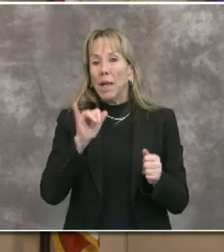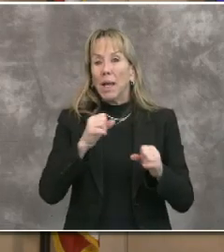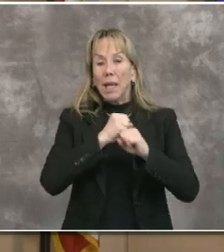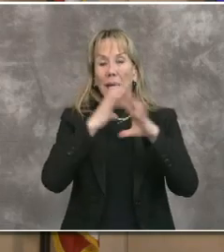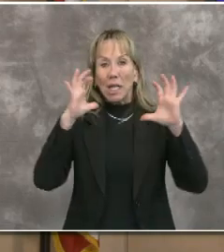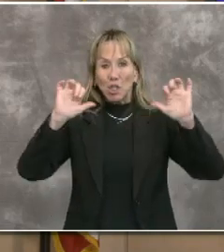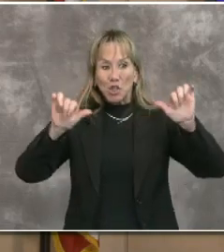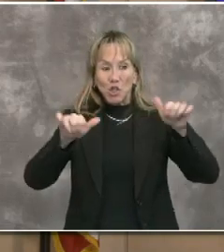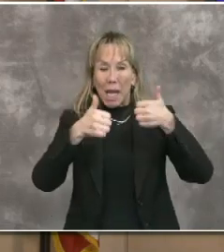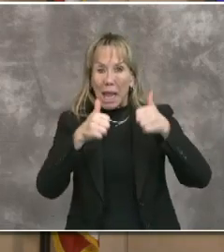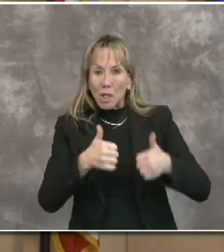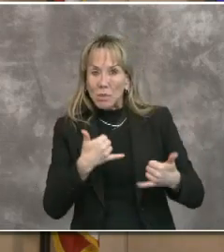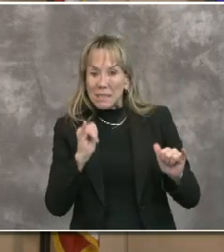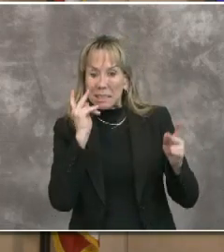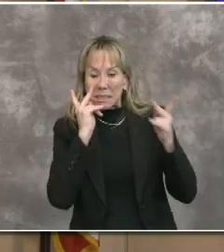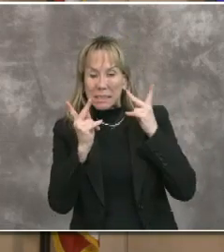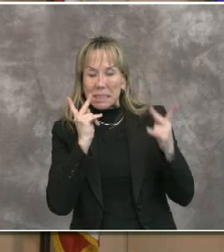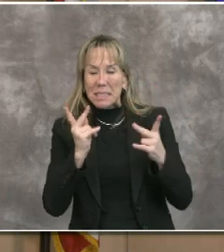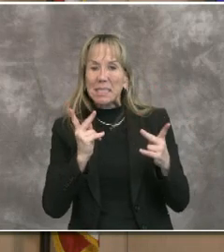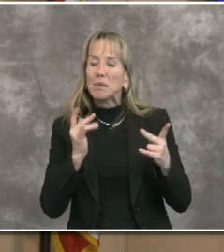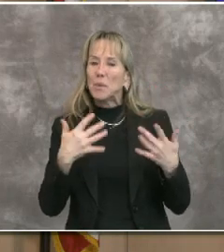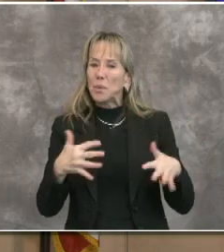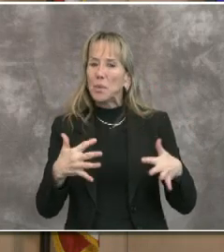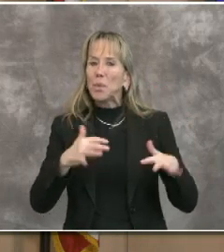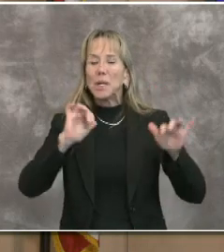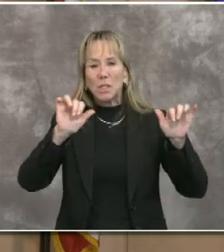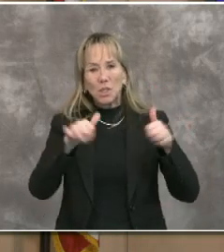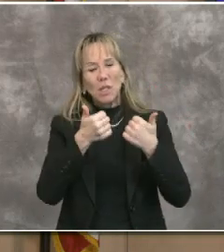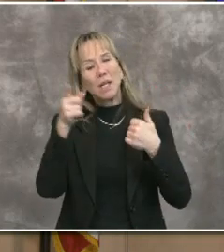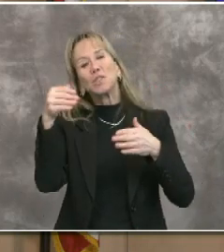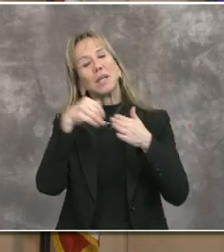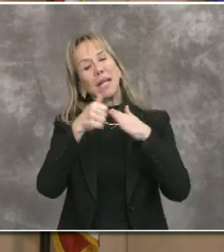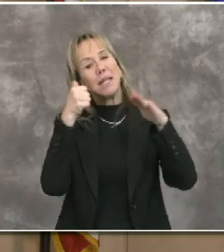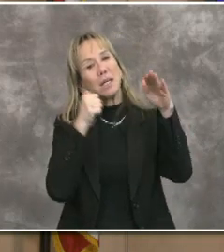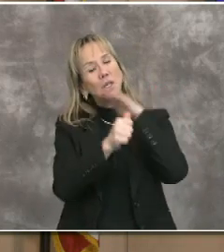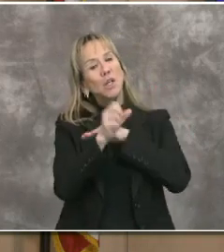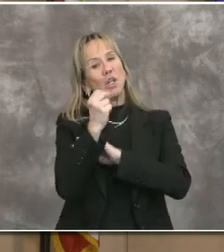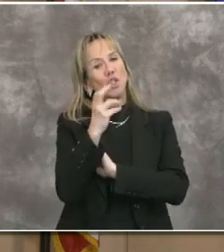that remain are the challenges that remain with the unsheltered prior to dealing